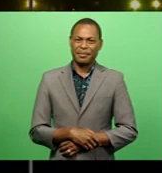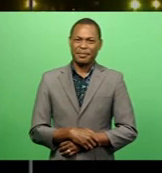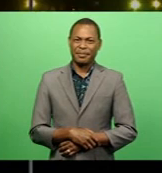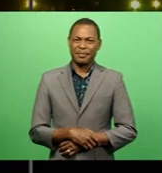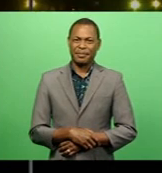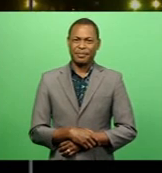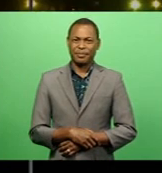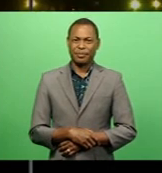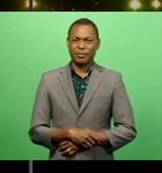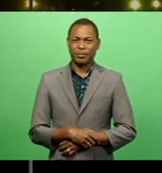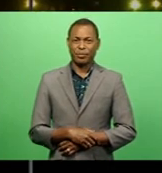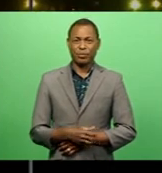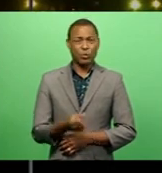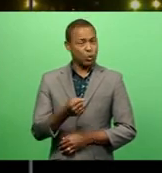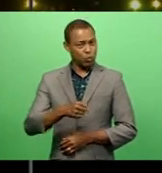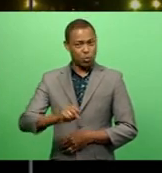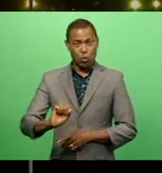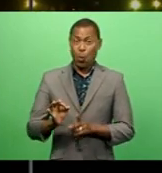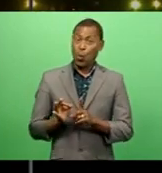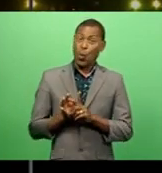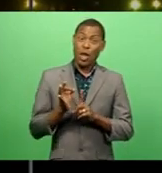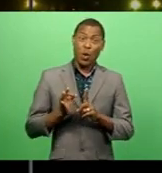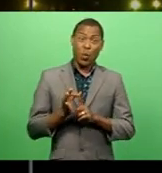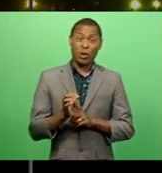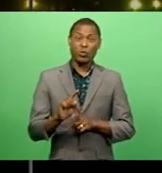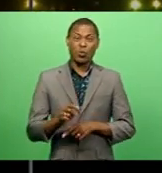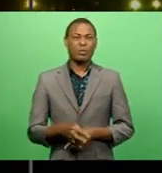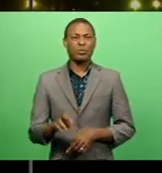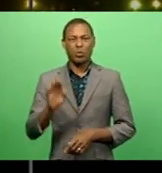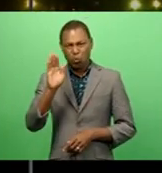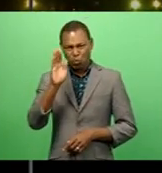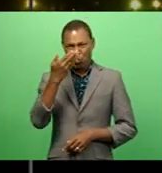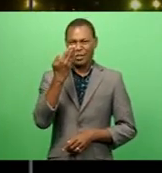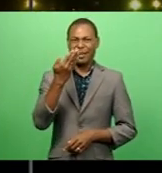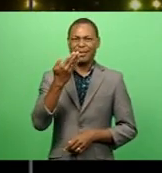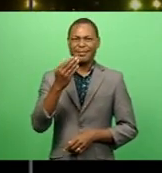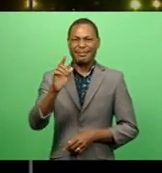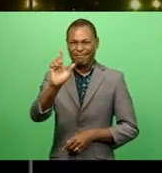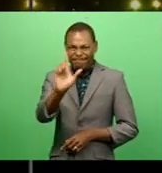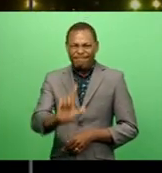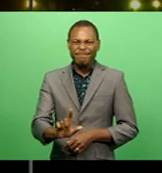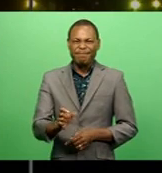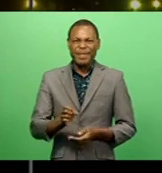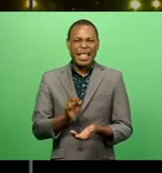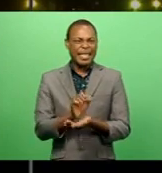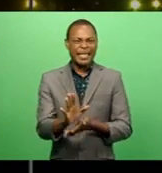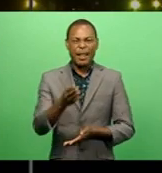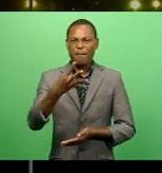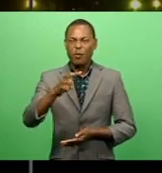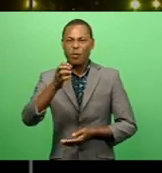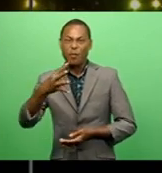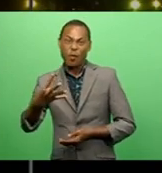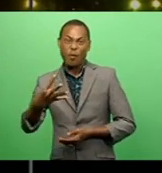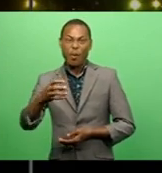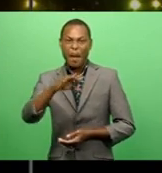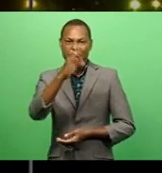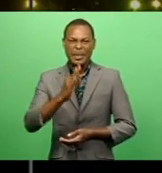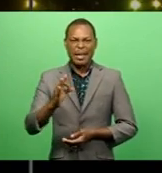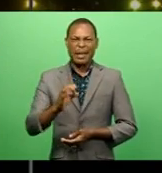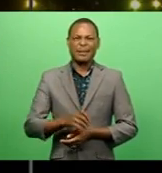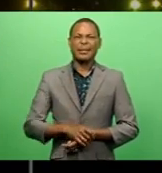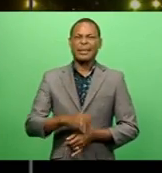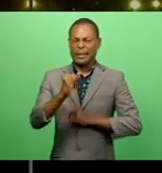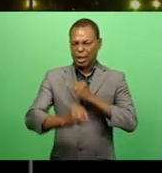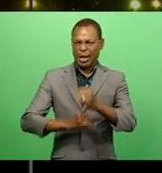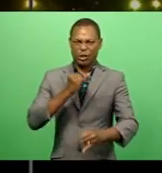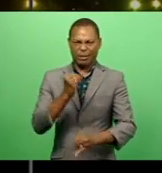will be no increase in tariffs as a result of Energy Fiji Limited selling 44% of its shares to an international firm. Minister